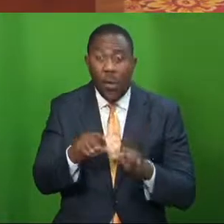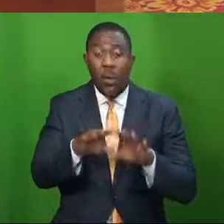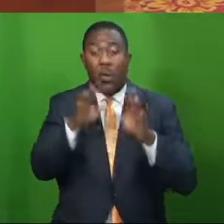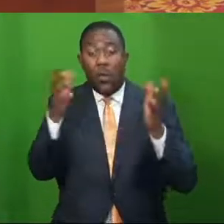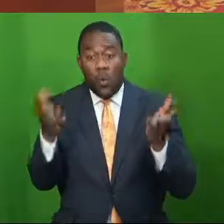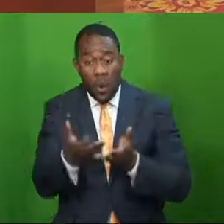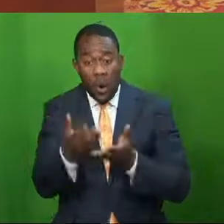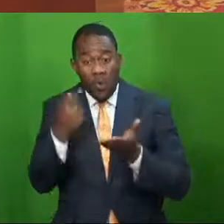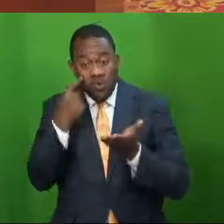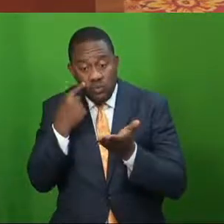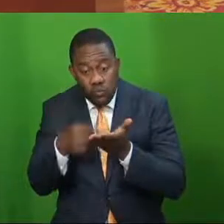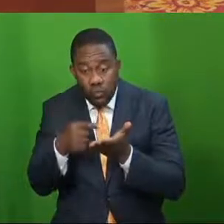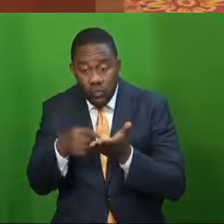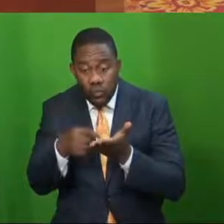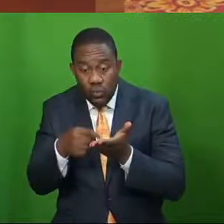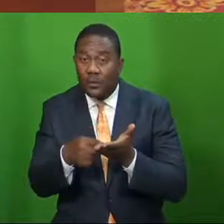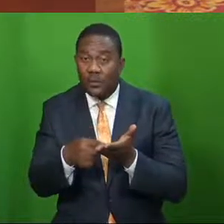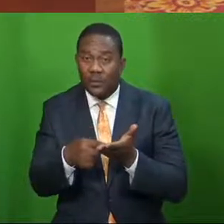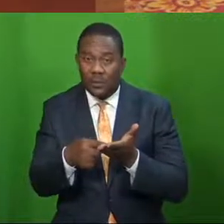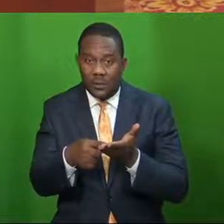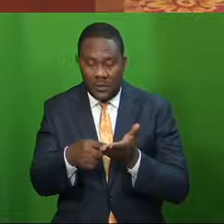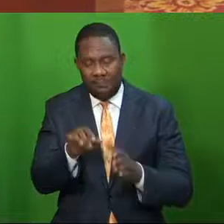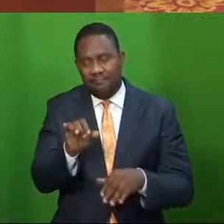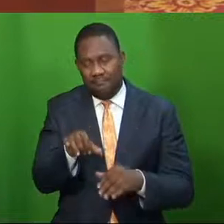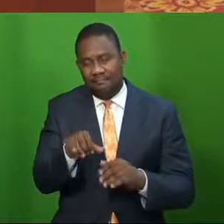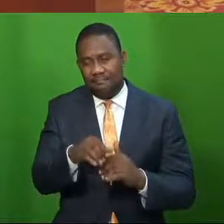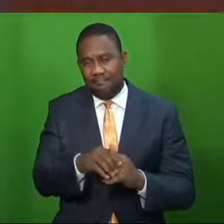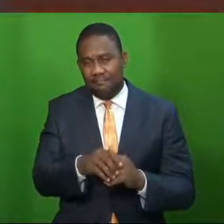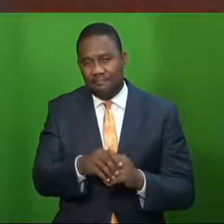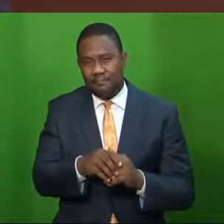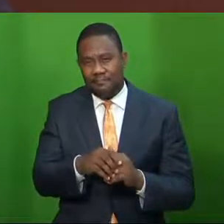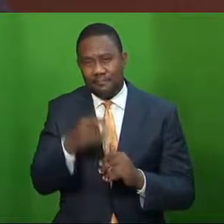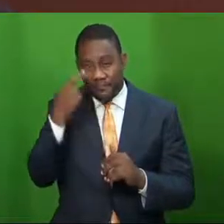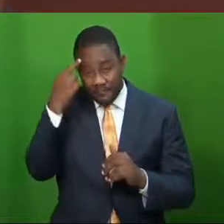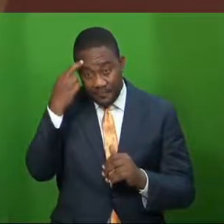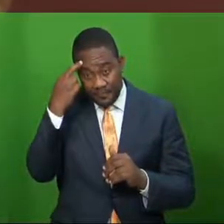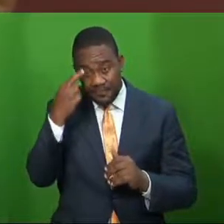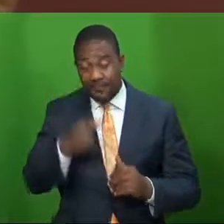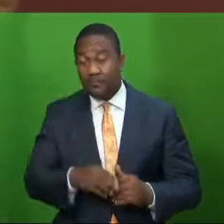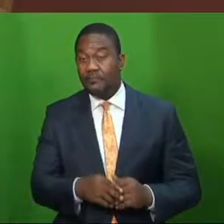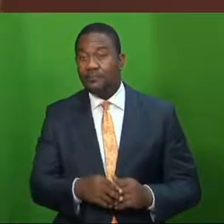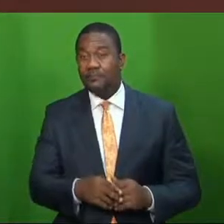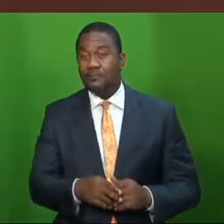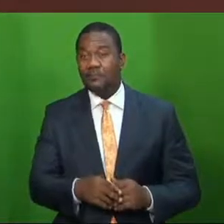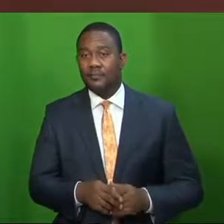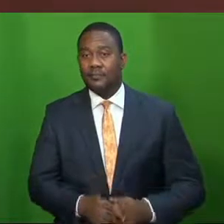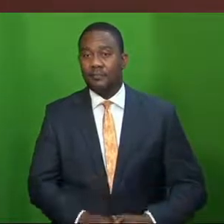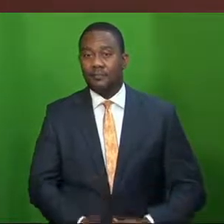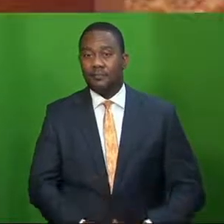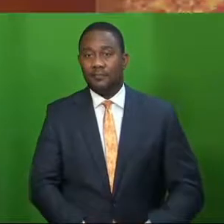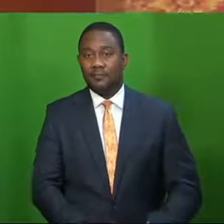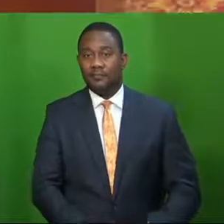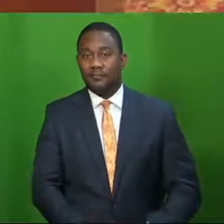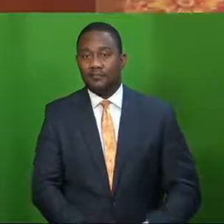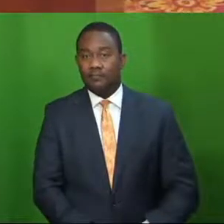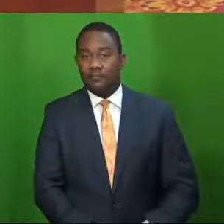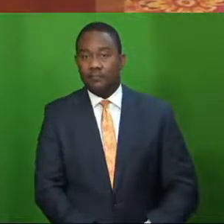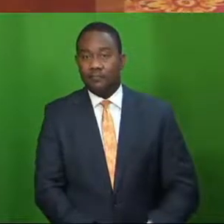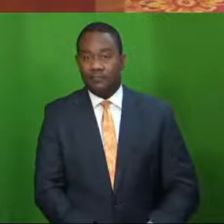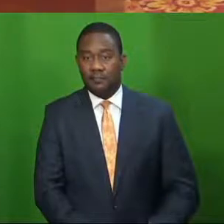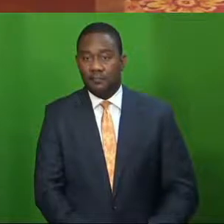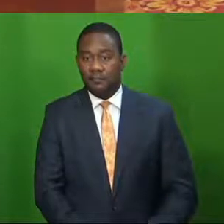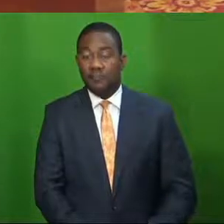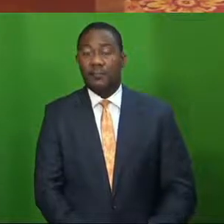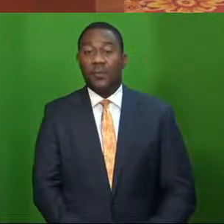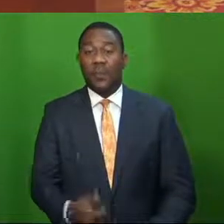or any amendments. So that's how it is. It is the reason why we are now composing the